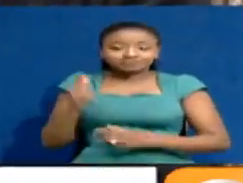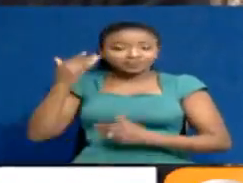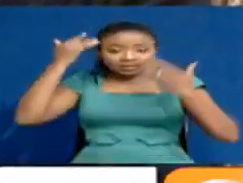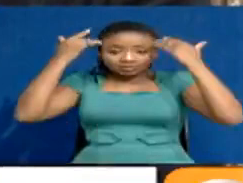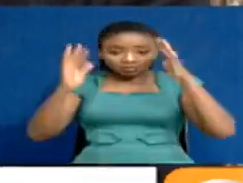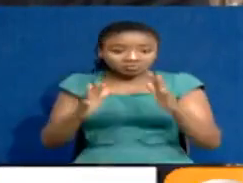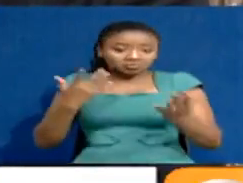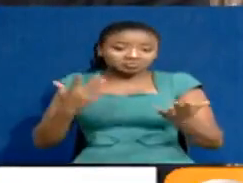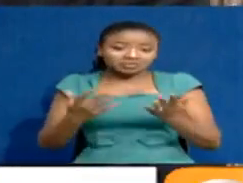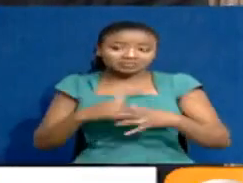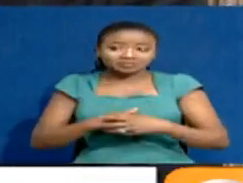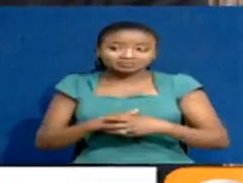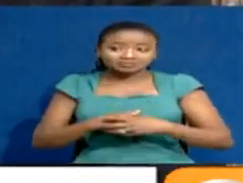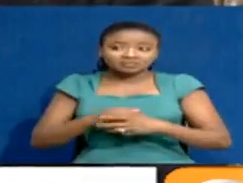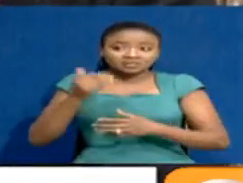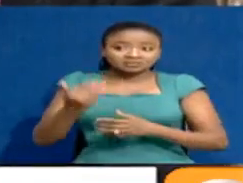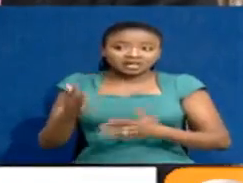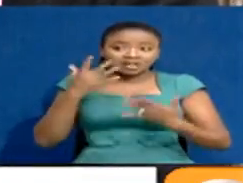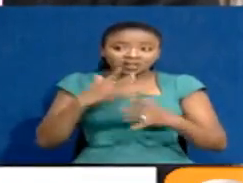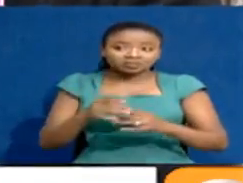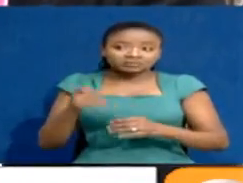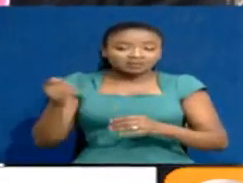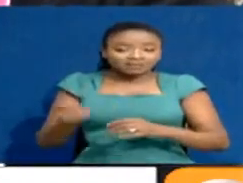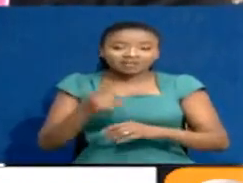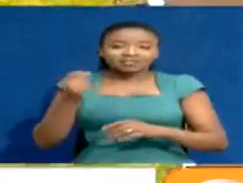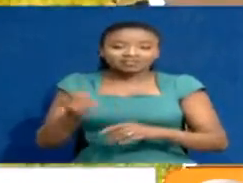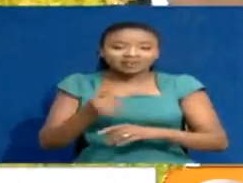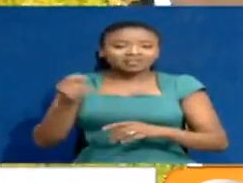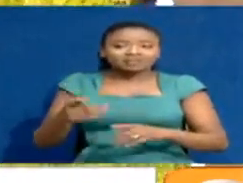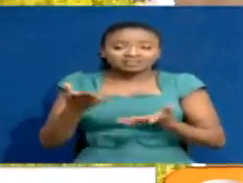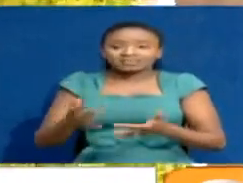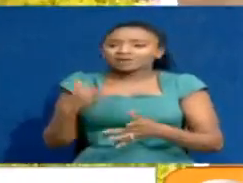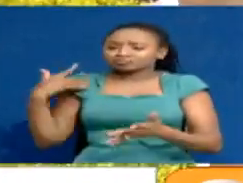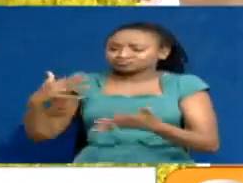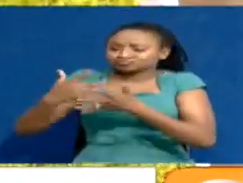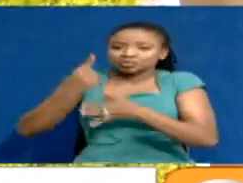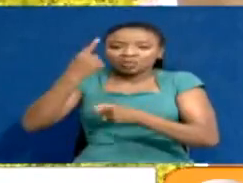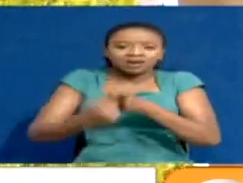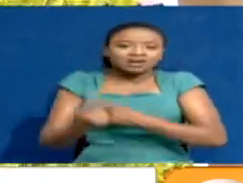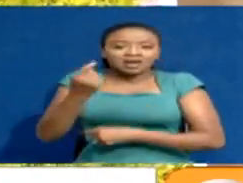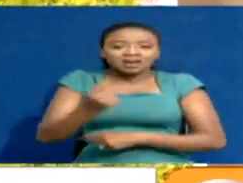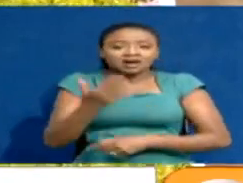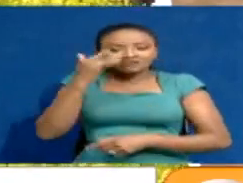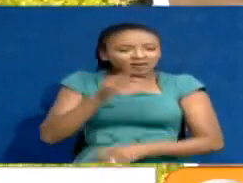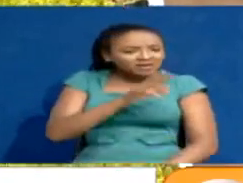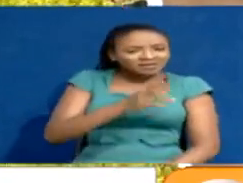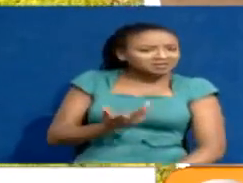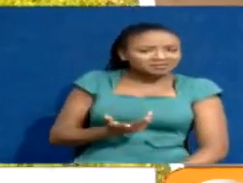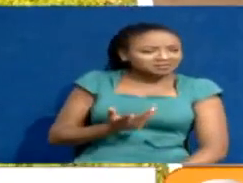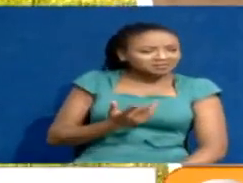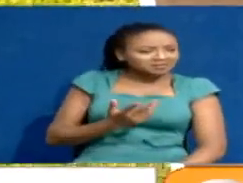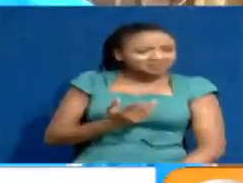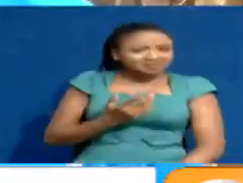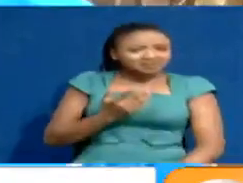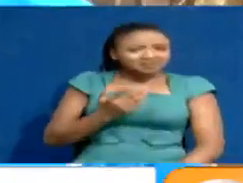kuwa siku moja itageuka na kuwa miezi. Miezi kuwa mwaka moja na nusu, kwani Bella hakuonyesha dalili yoyote ya